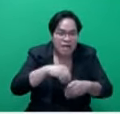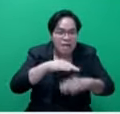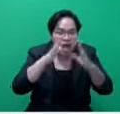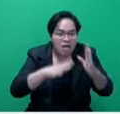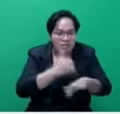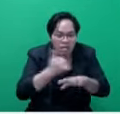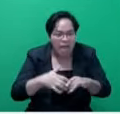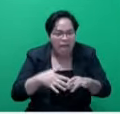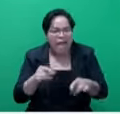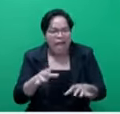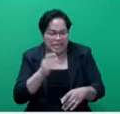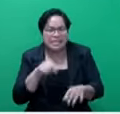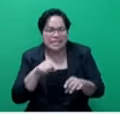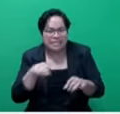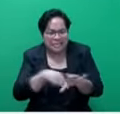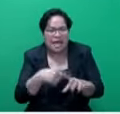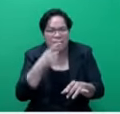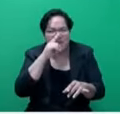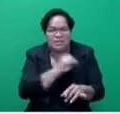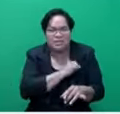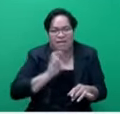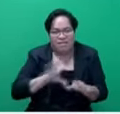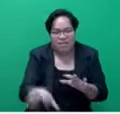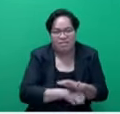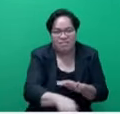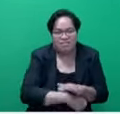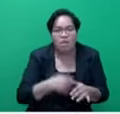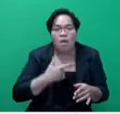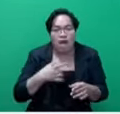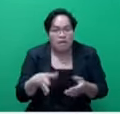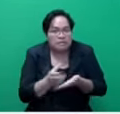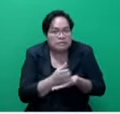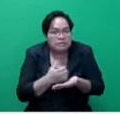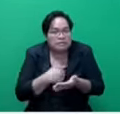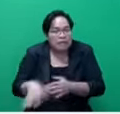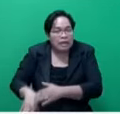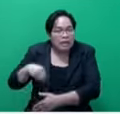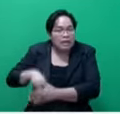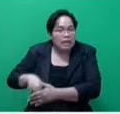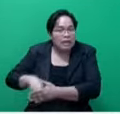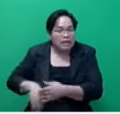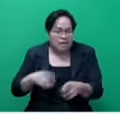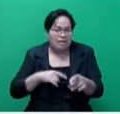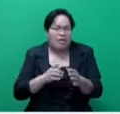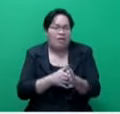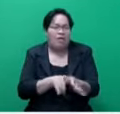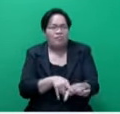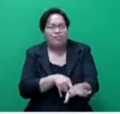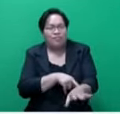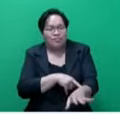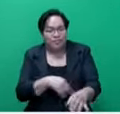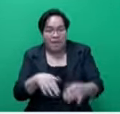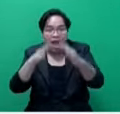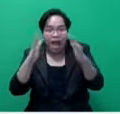lack of confidence in the system and the waste of public funds and the deterioration of efficiency. The housing sector